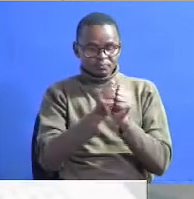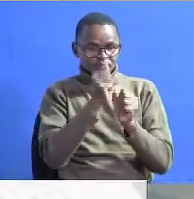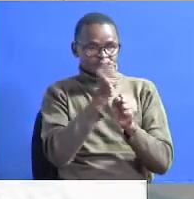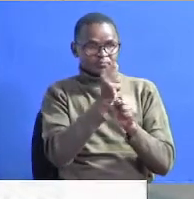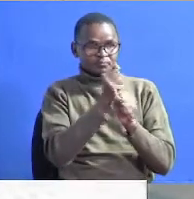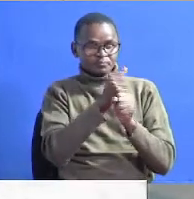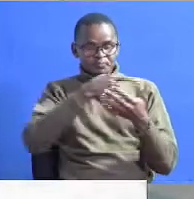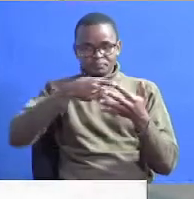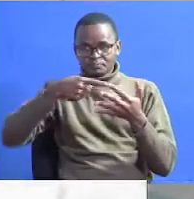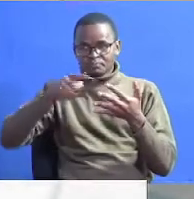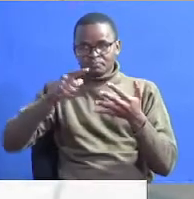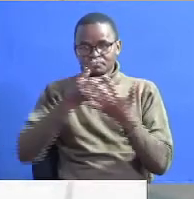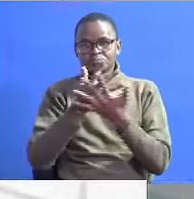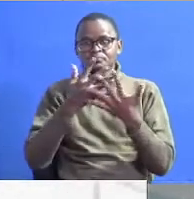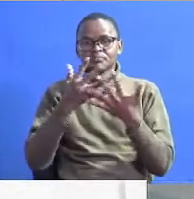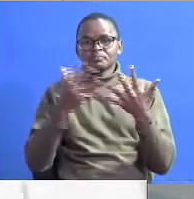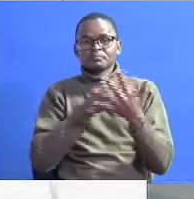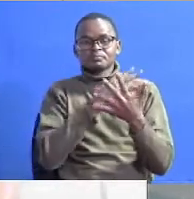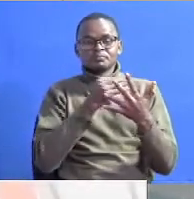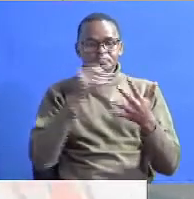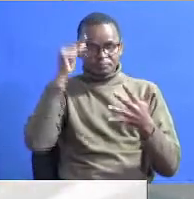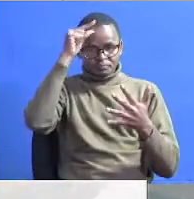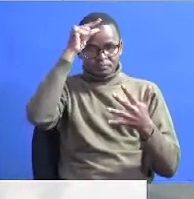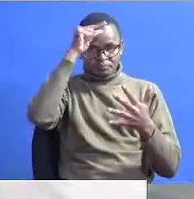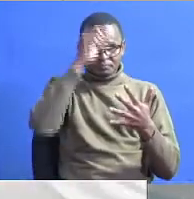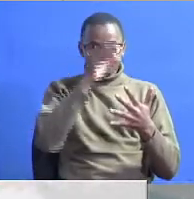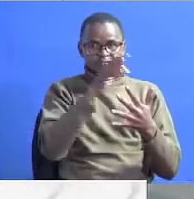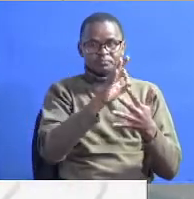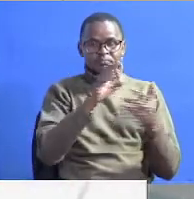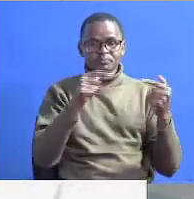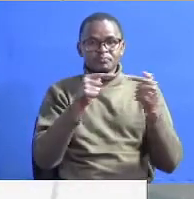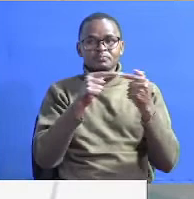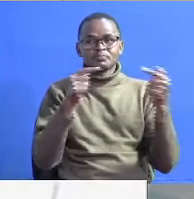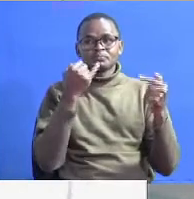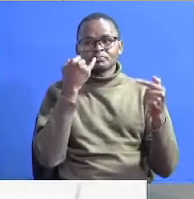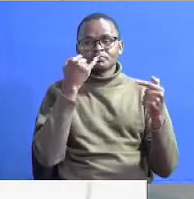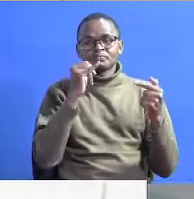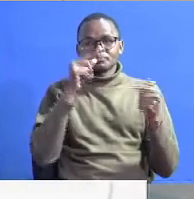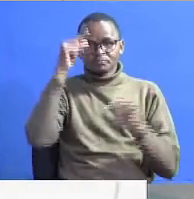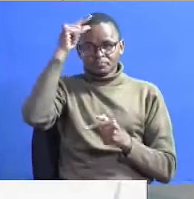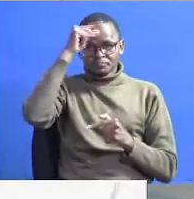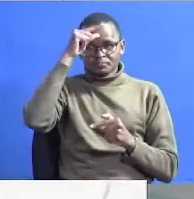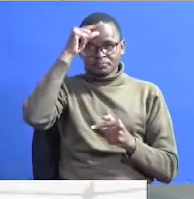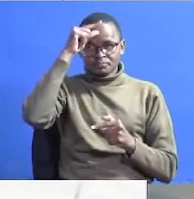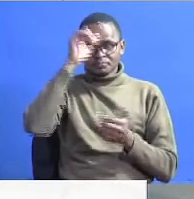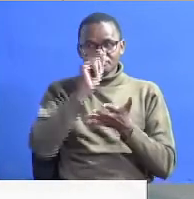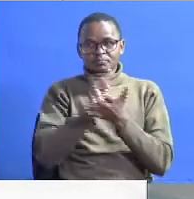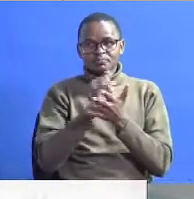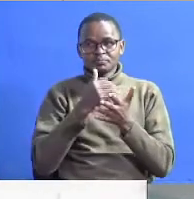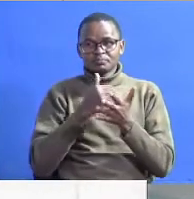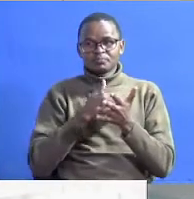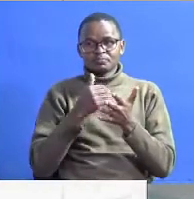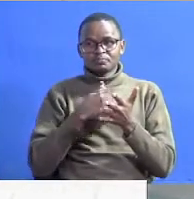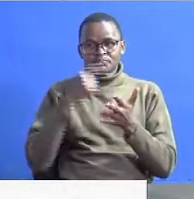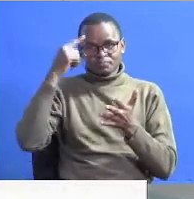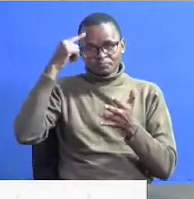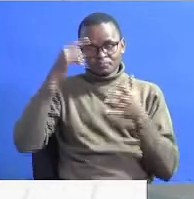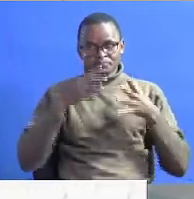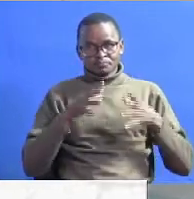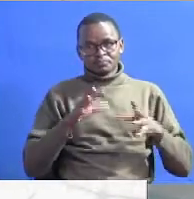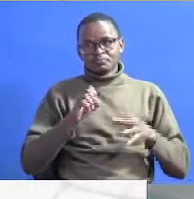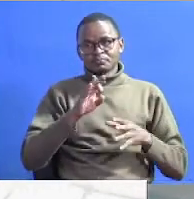the right thing. Right. A government without an opposition is a government that will terrorize the